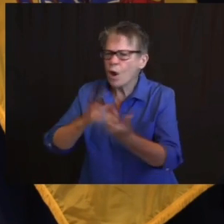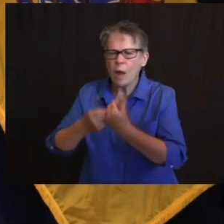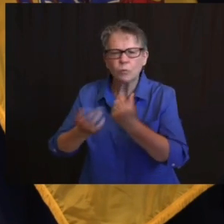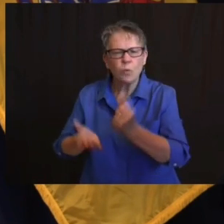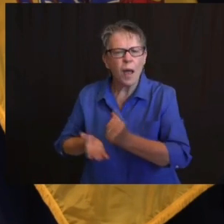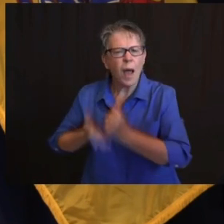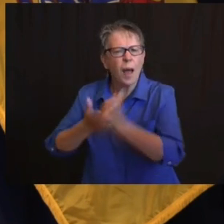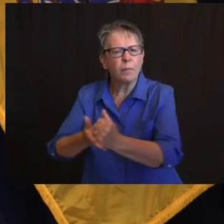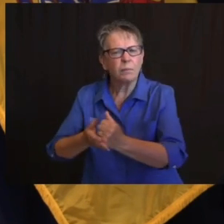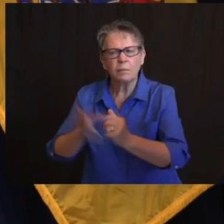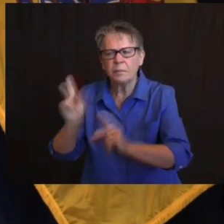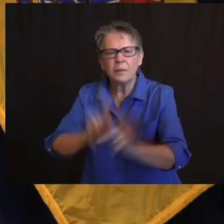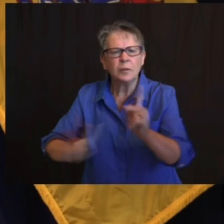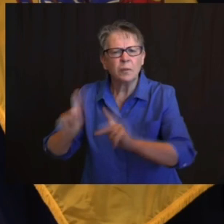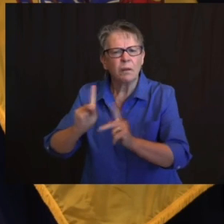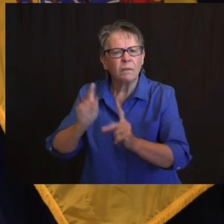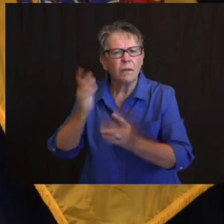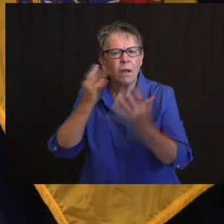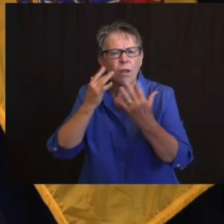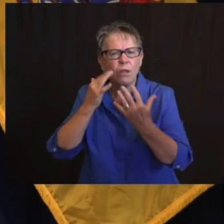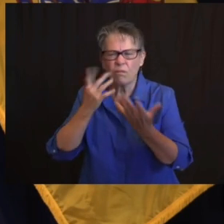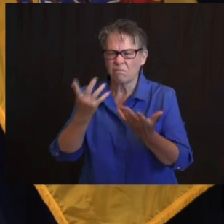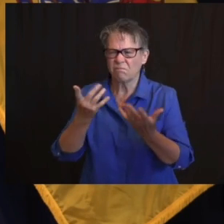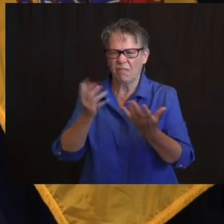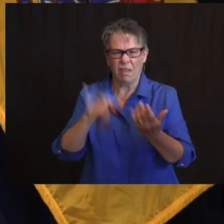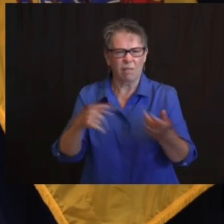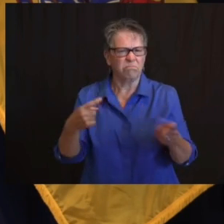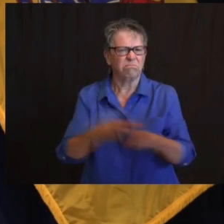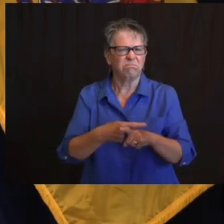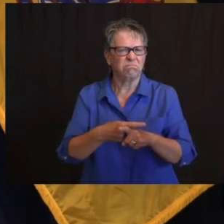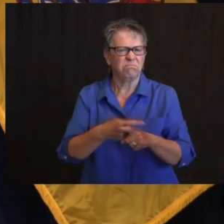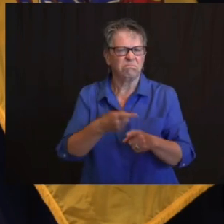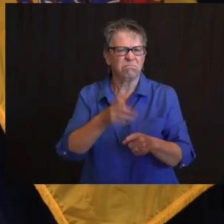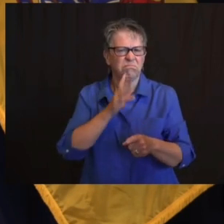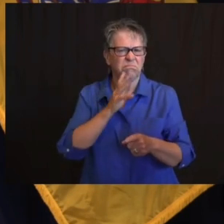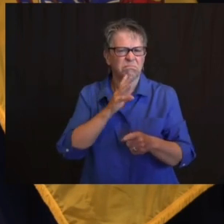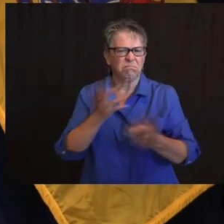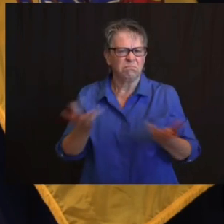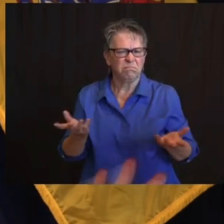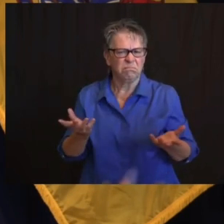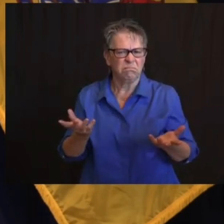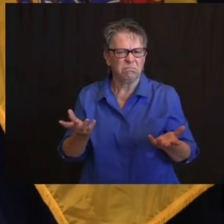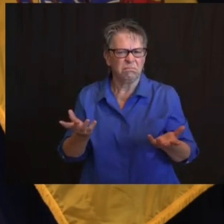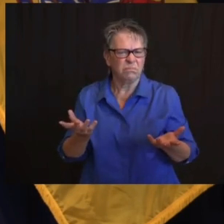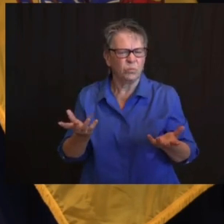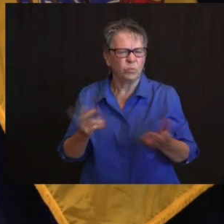advocates say the cuts are a slap in the face. What would you say to them?